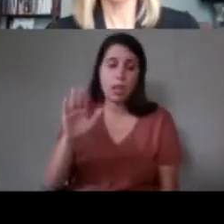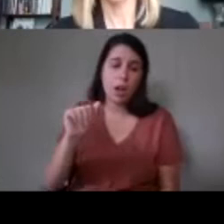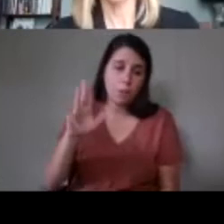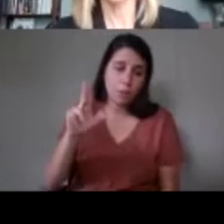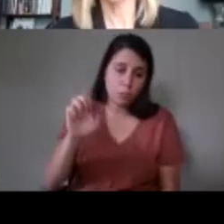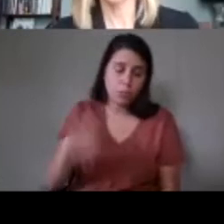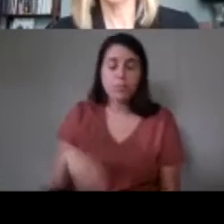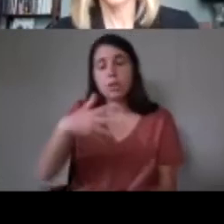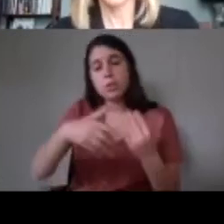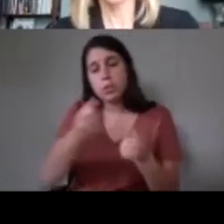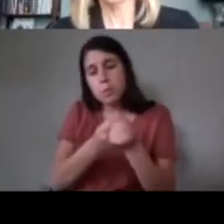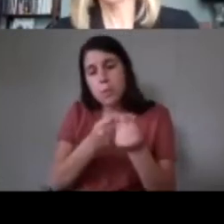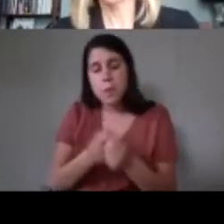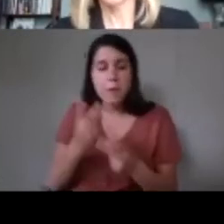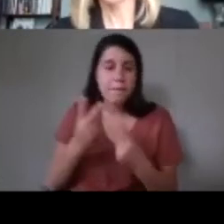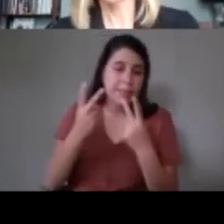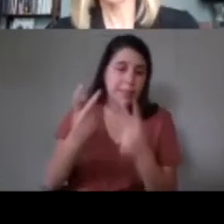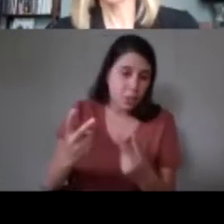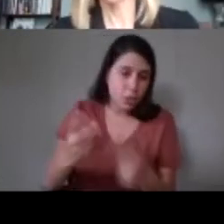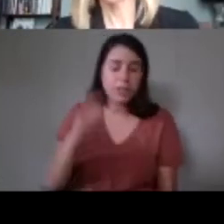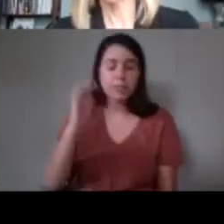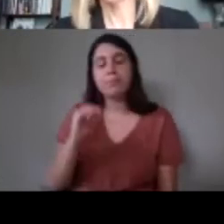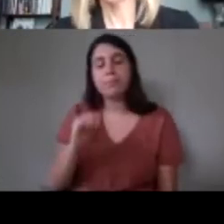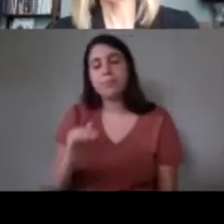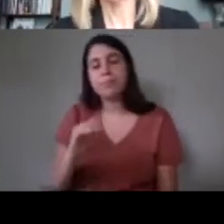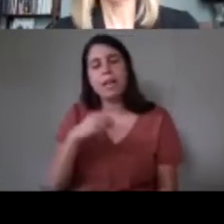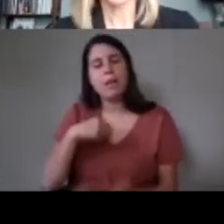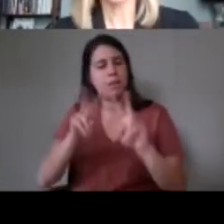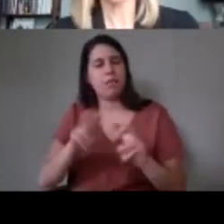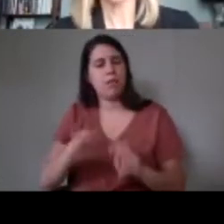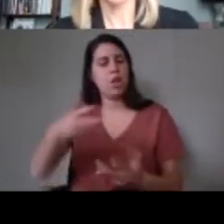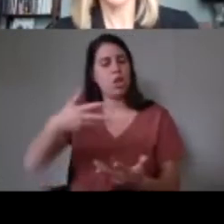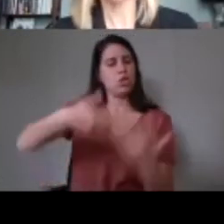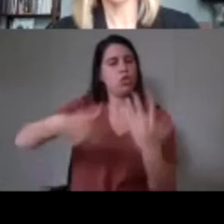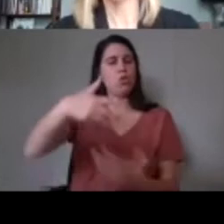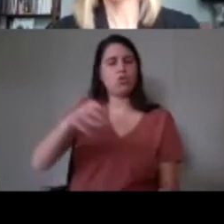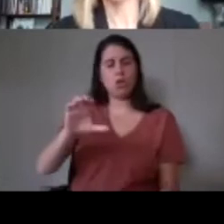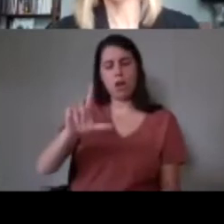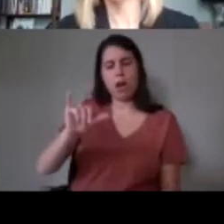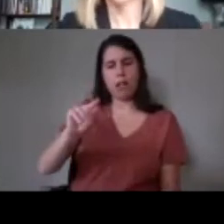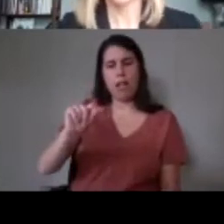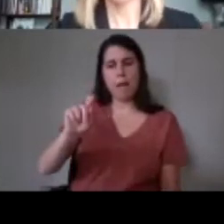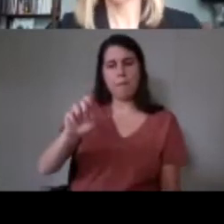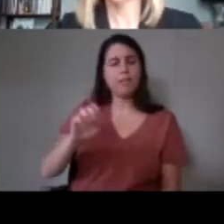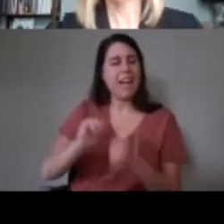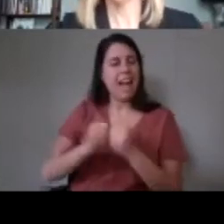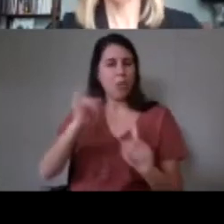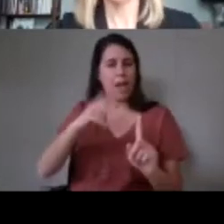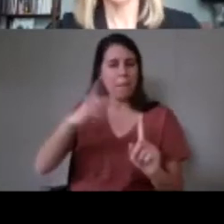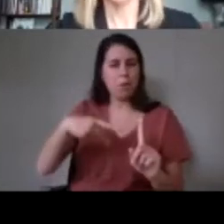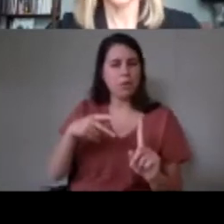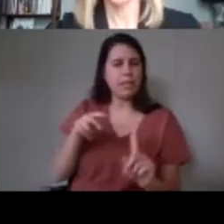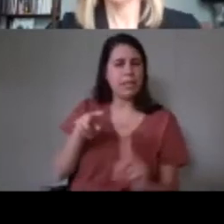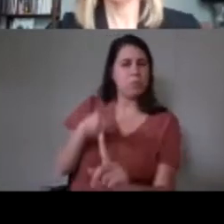support and visitation, and also assessed what is known as the social climate, or how they perceived the safety of